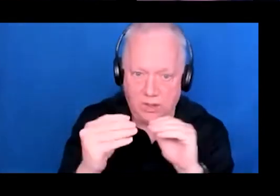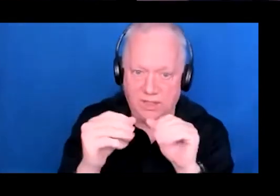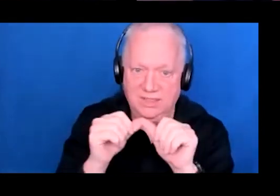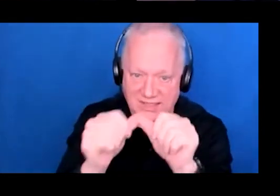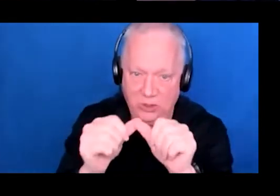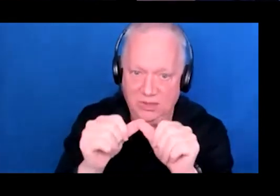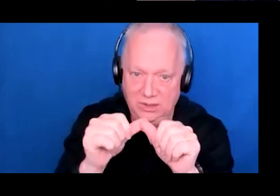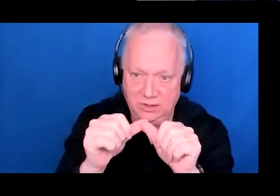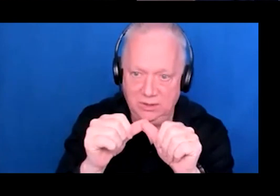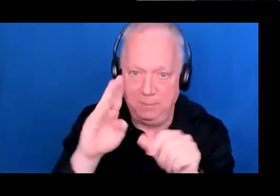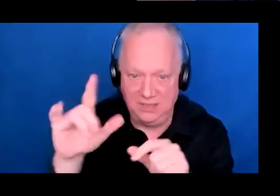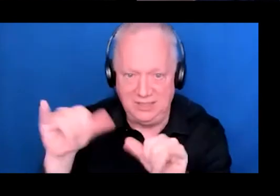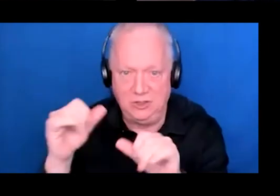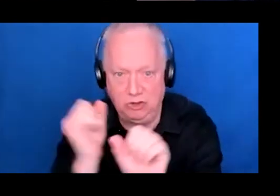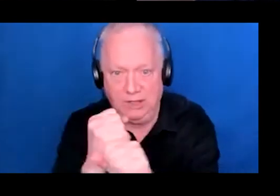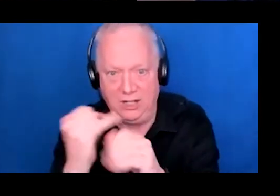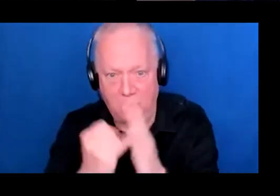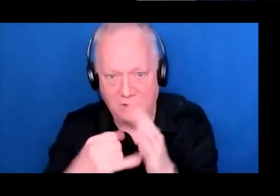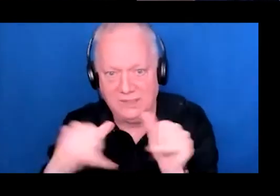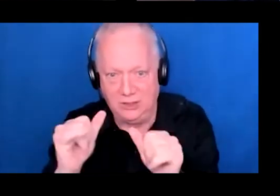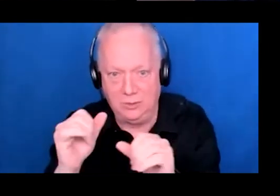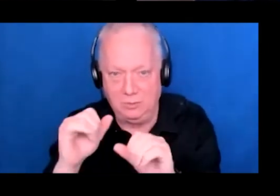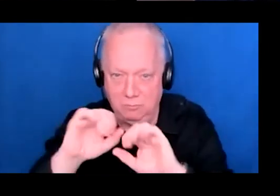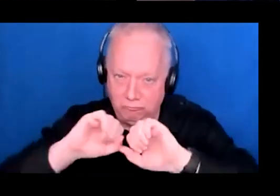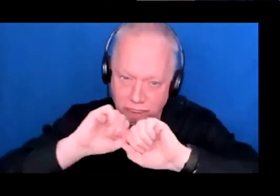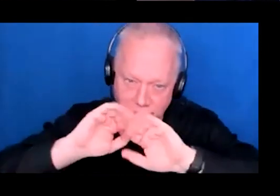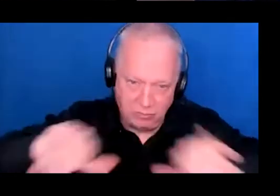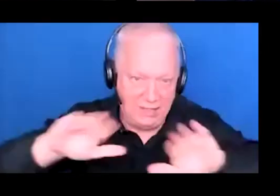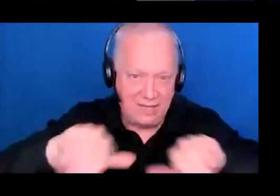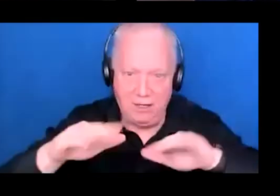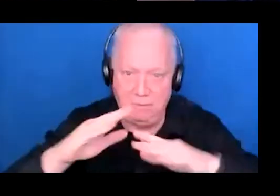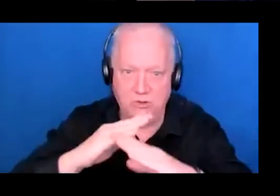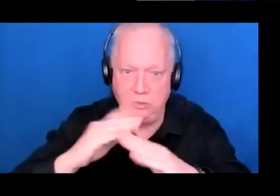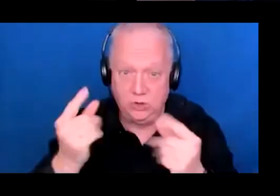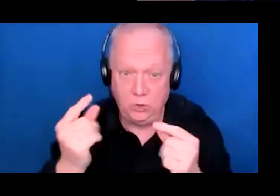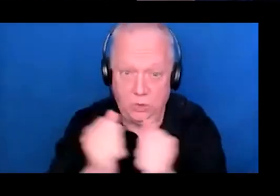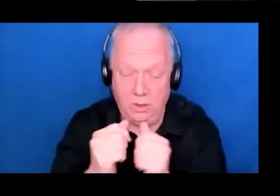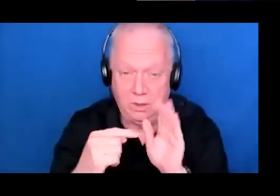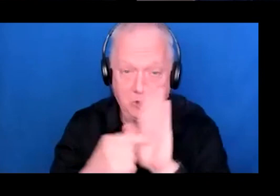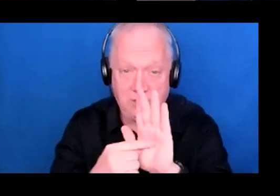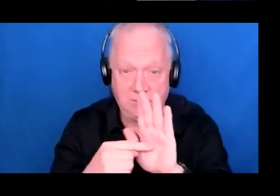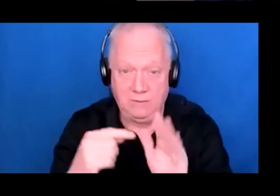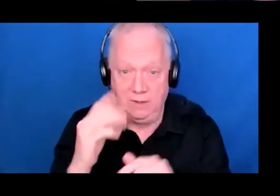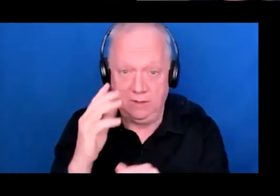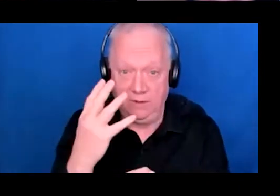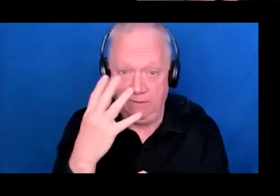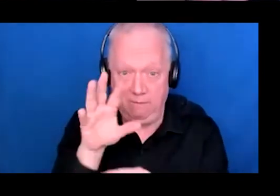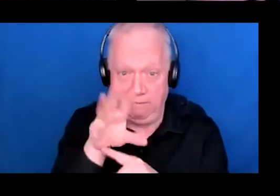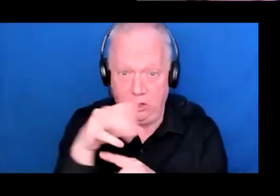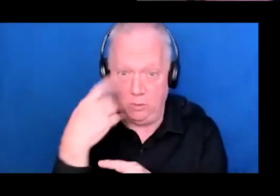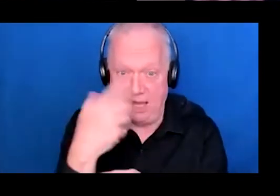continuing. Bill's still creating artwork and he's still breaking boundaries, because the stuff he's doing with the projected video mask is